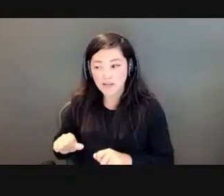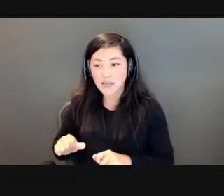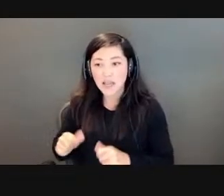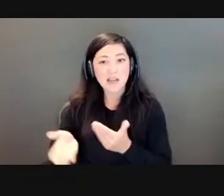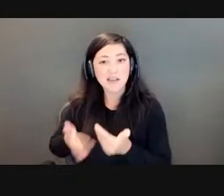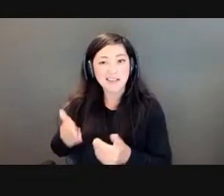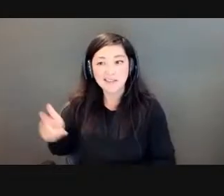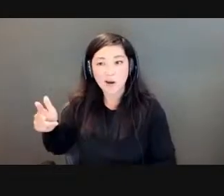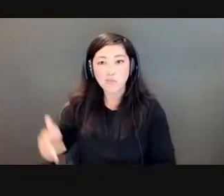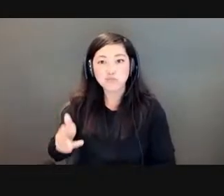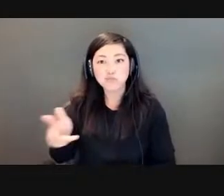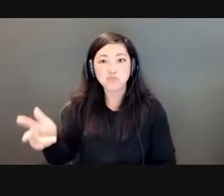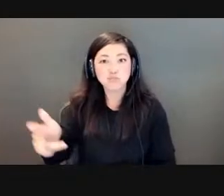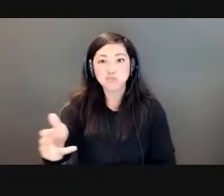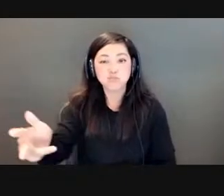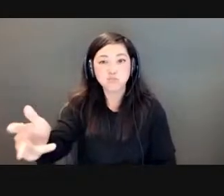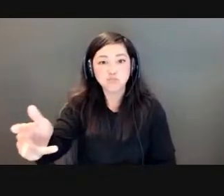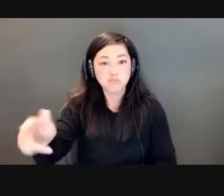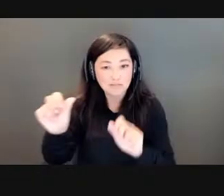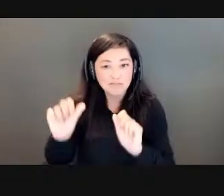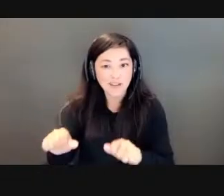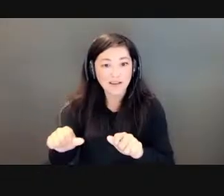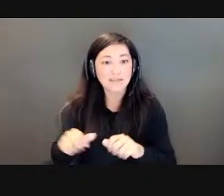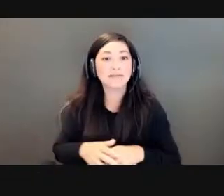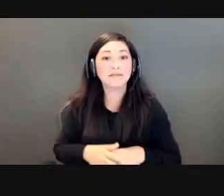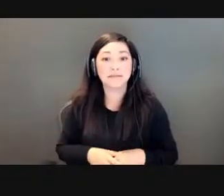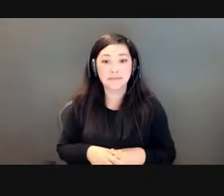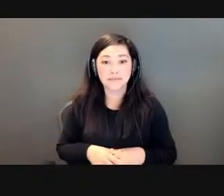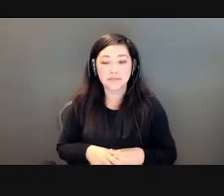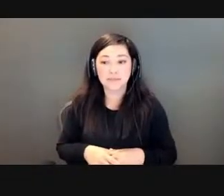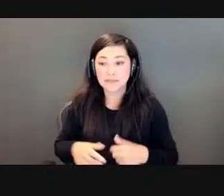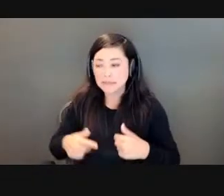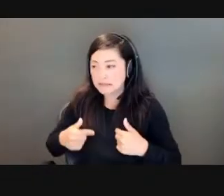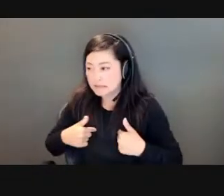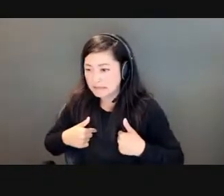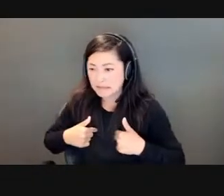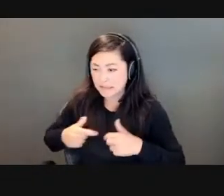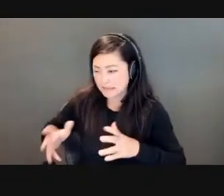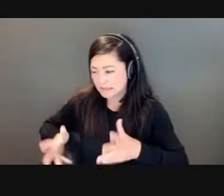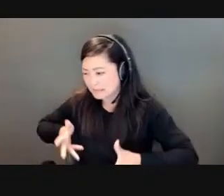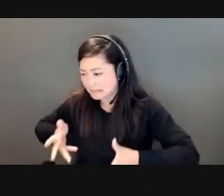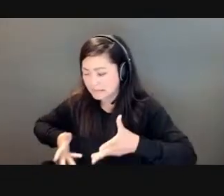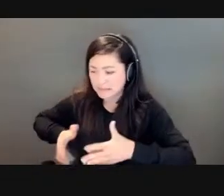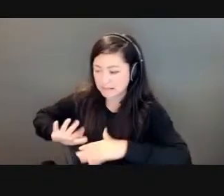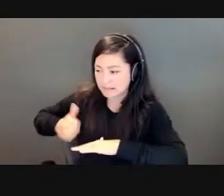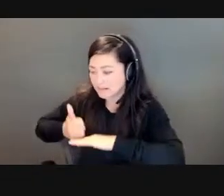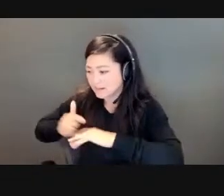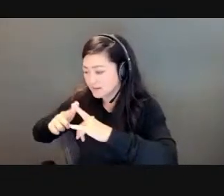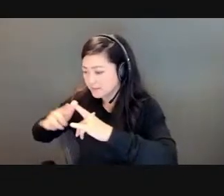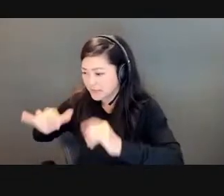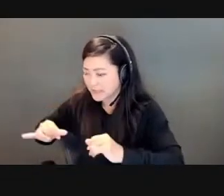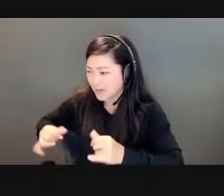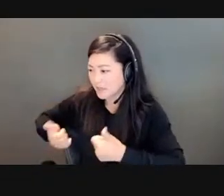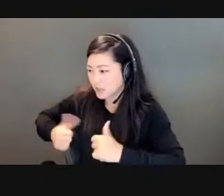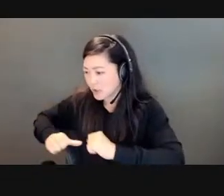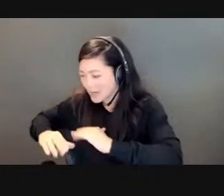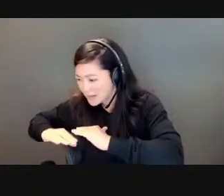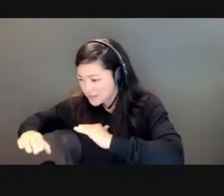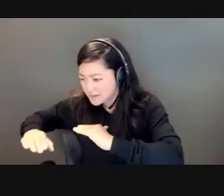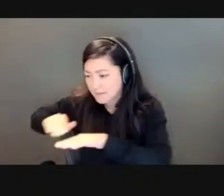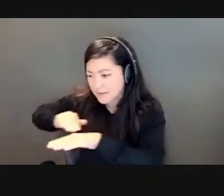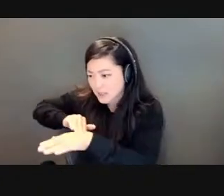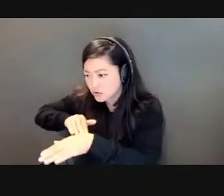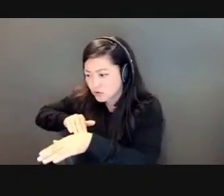to another. So because I'm not, trying to set up a tent or fussing, trying to level out a